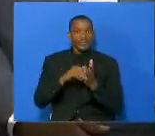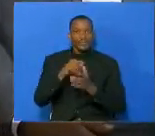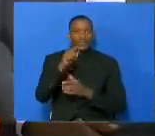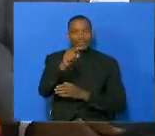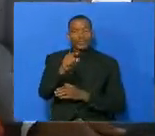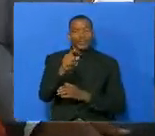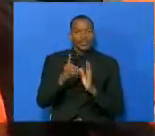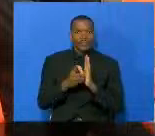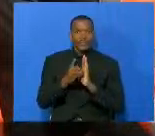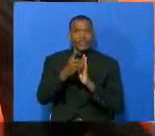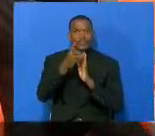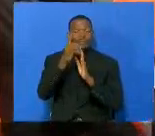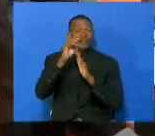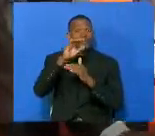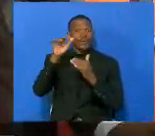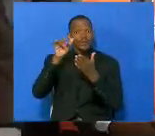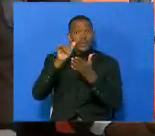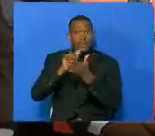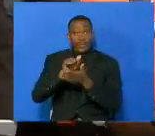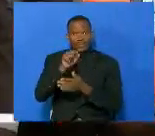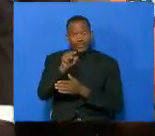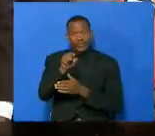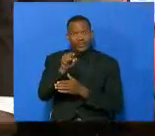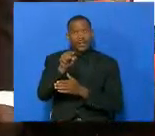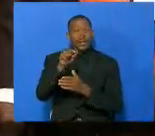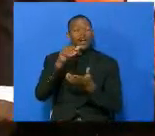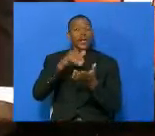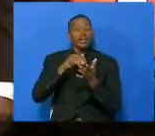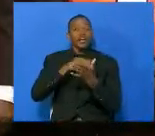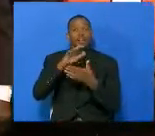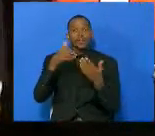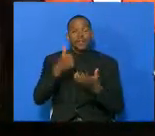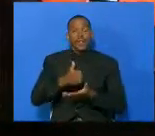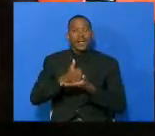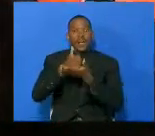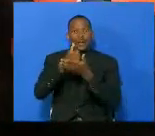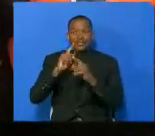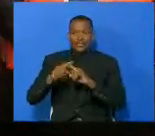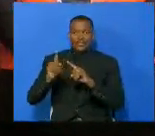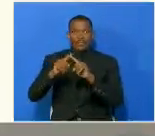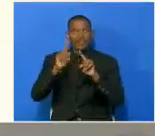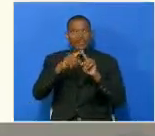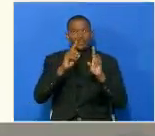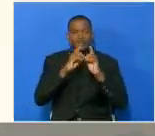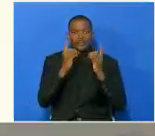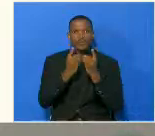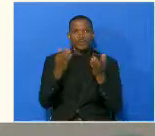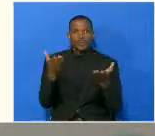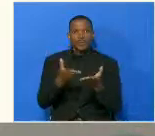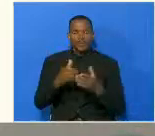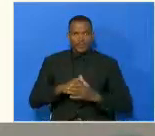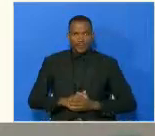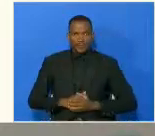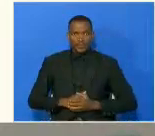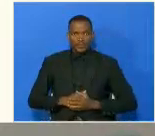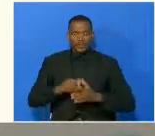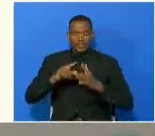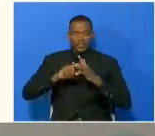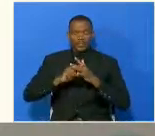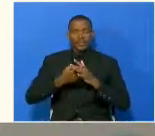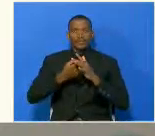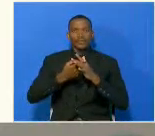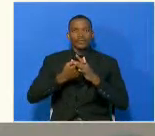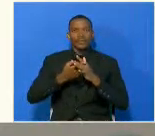tiriso ya maranyane le hatse ka bophara go thusa mehama e harologanyeng ya itsholelo. The establishment of this